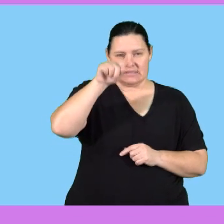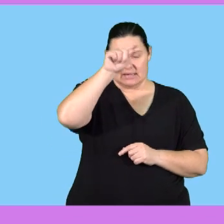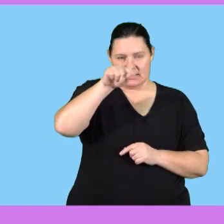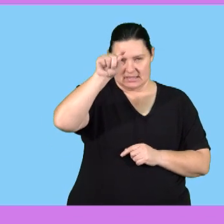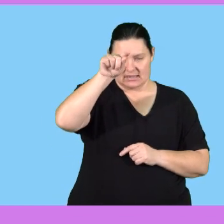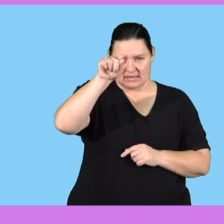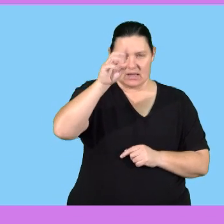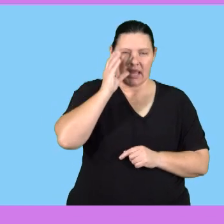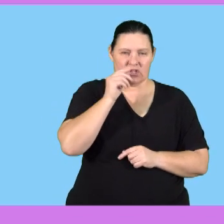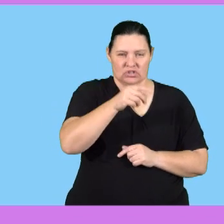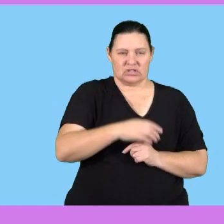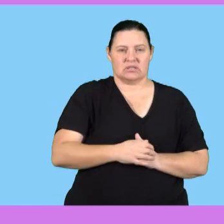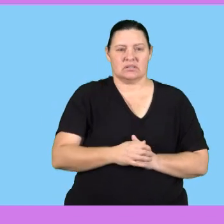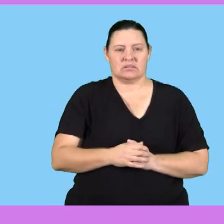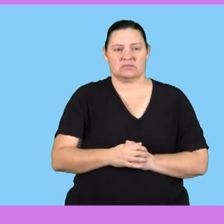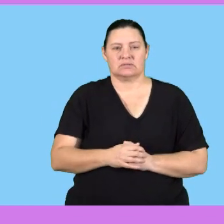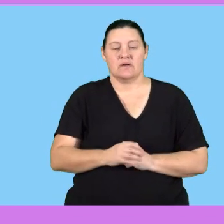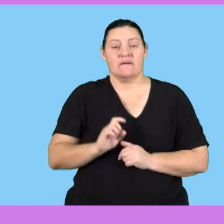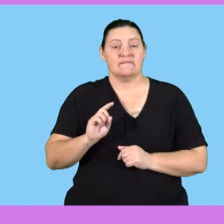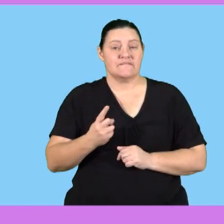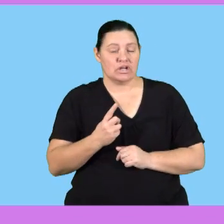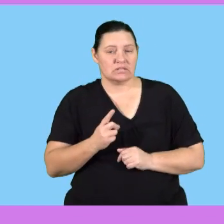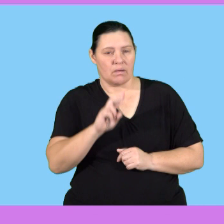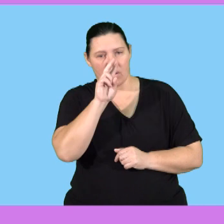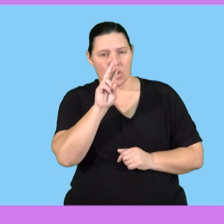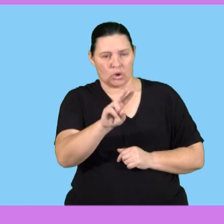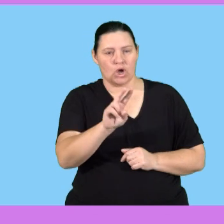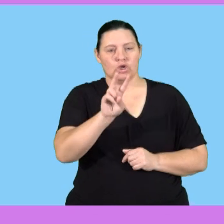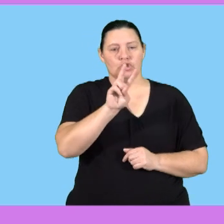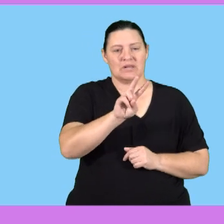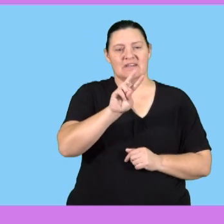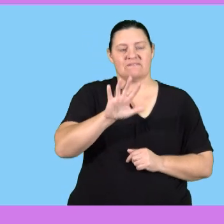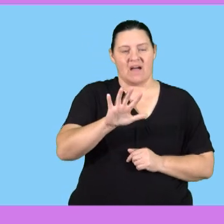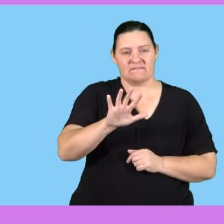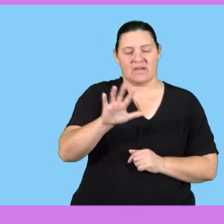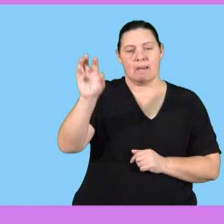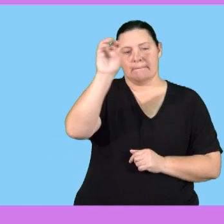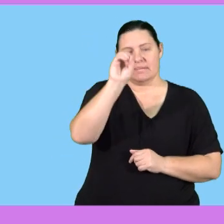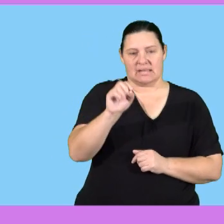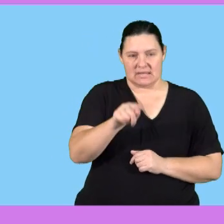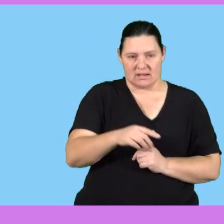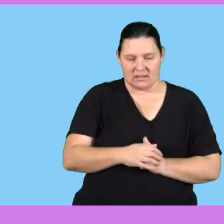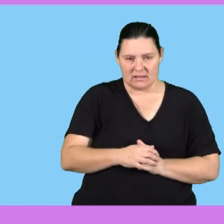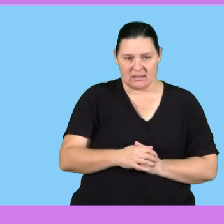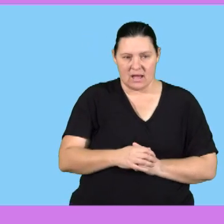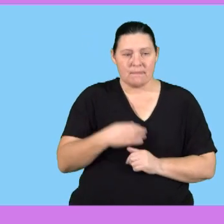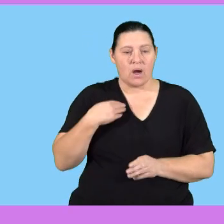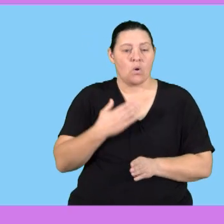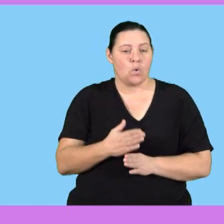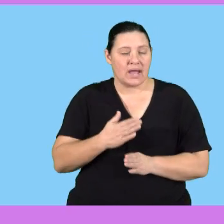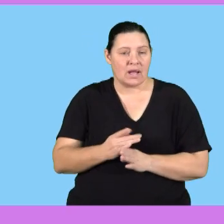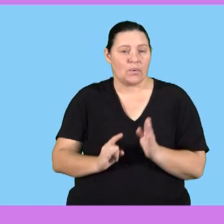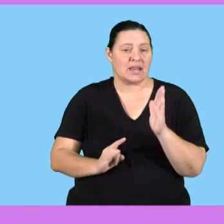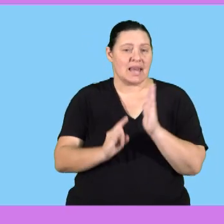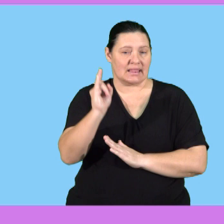a 17-year-old boy, or the age of this boy. And now, first of all, I'm going to look for the 25th percentile. And remember,